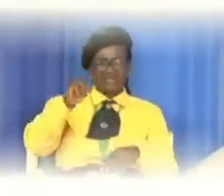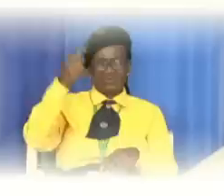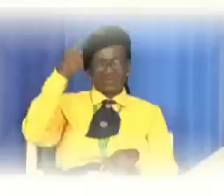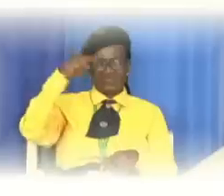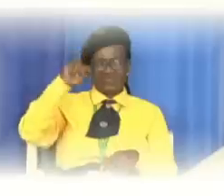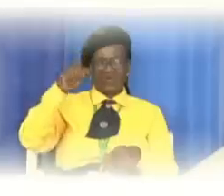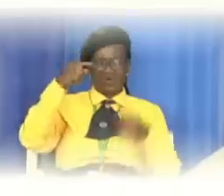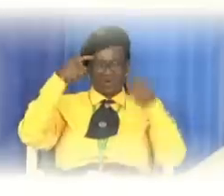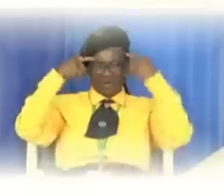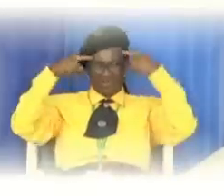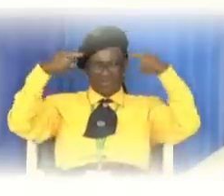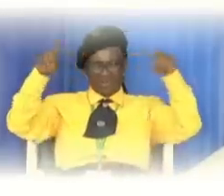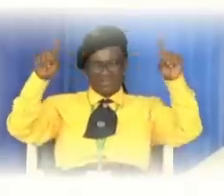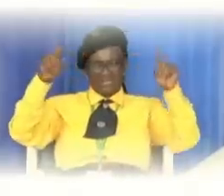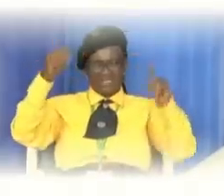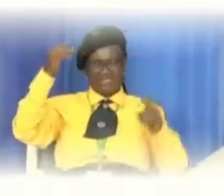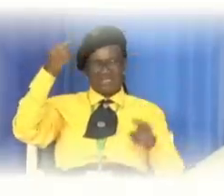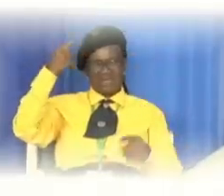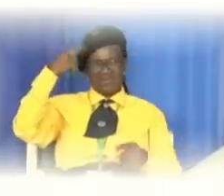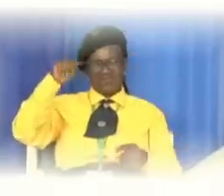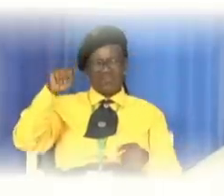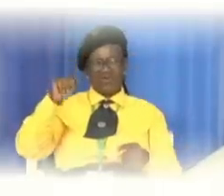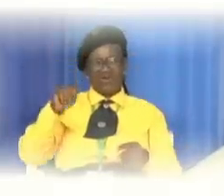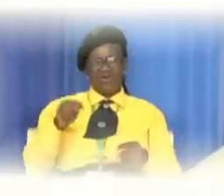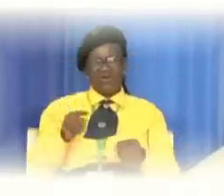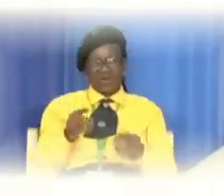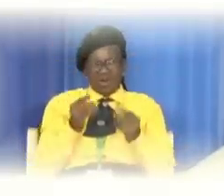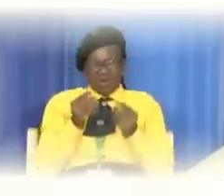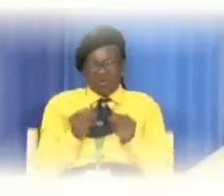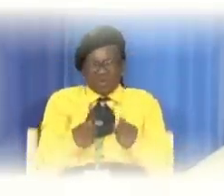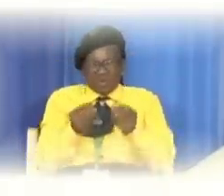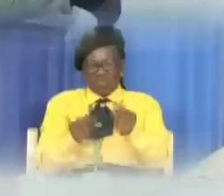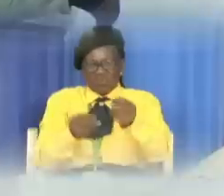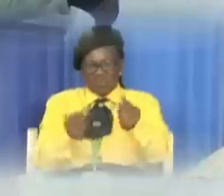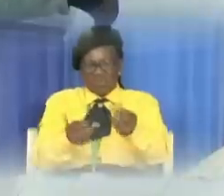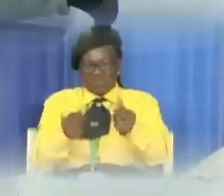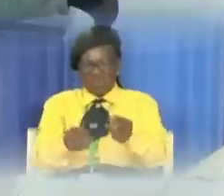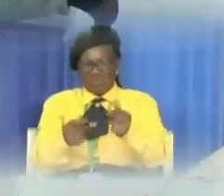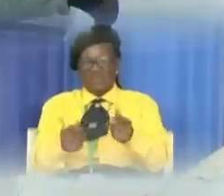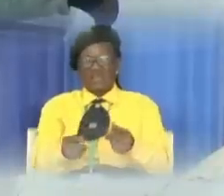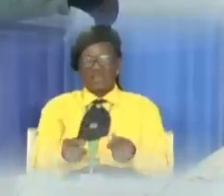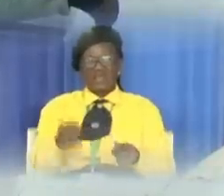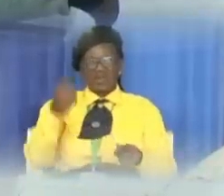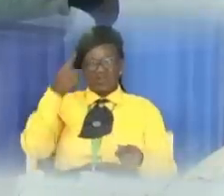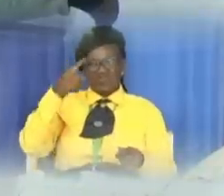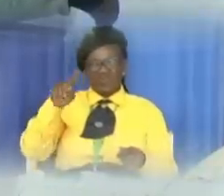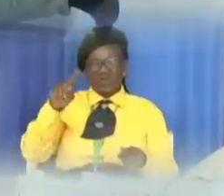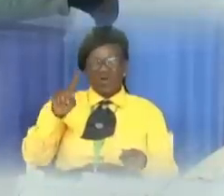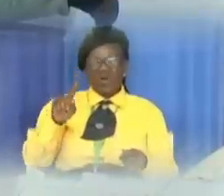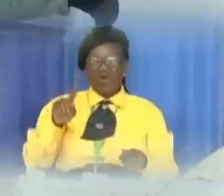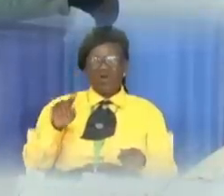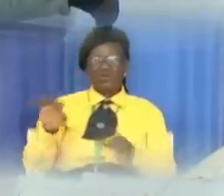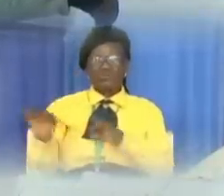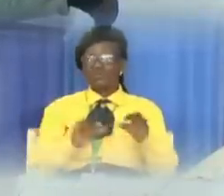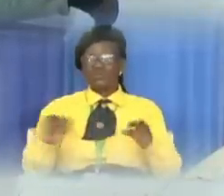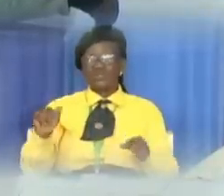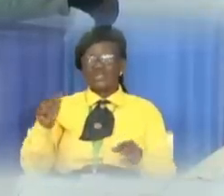speed, in the execution of their projects, particularly